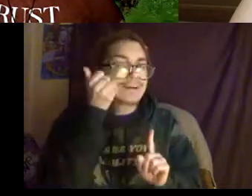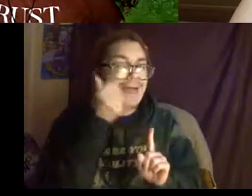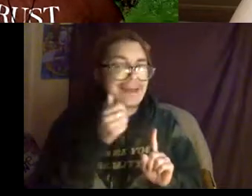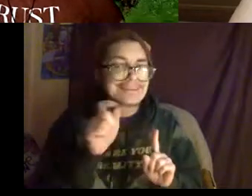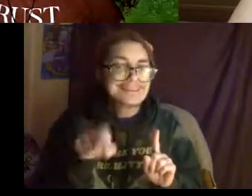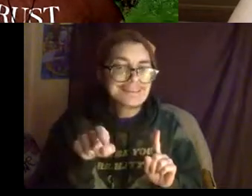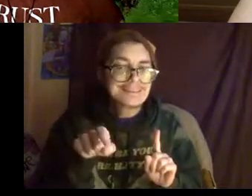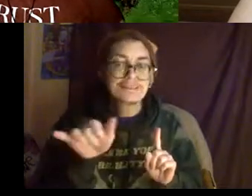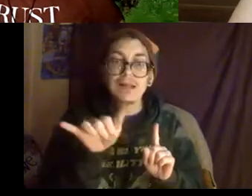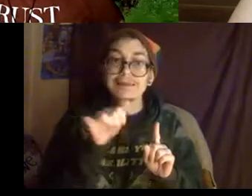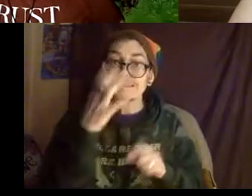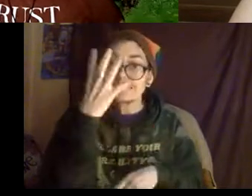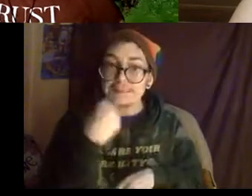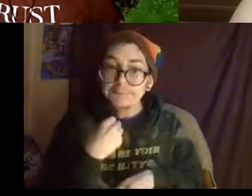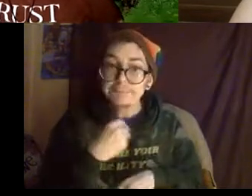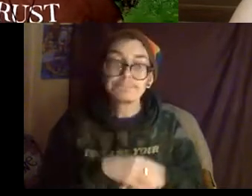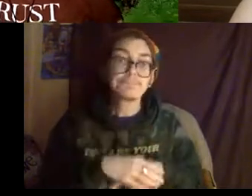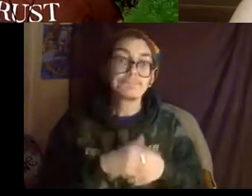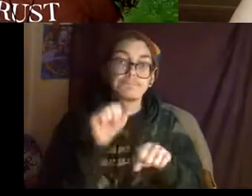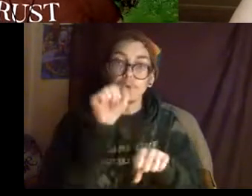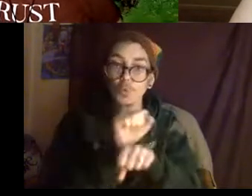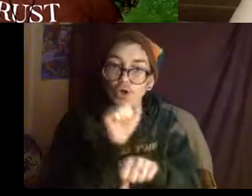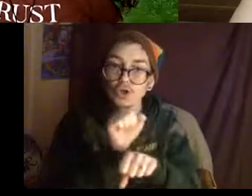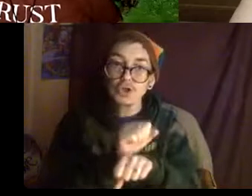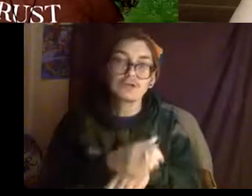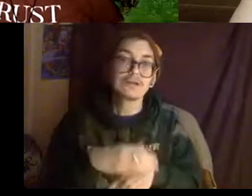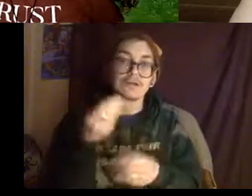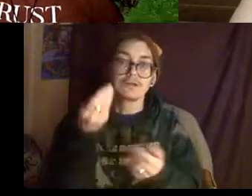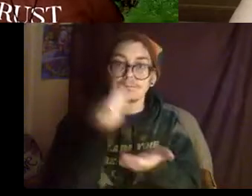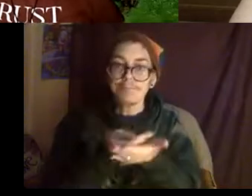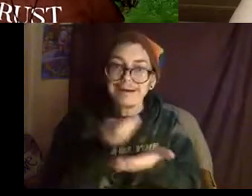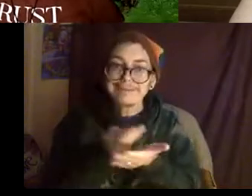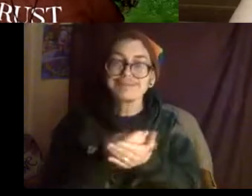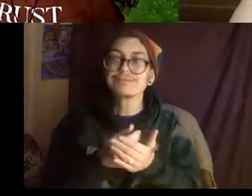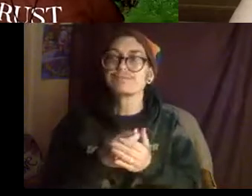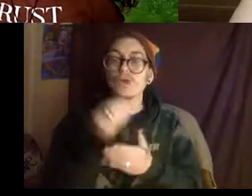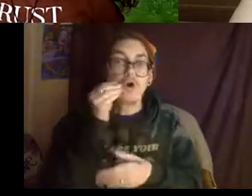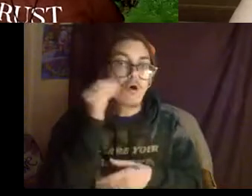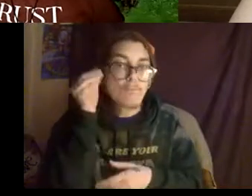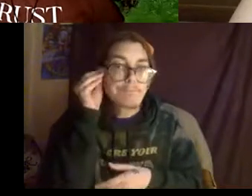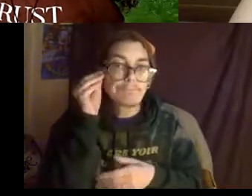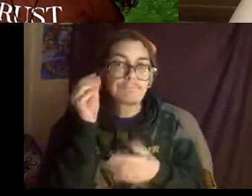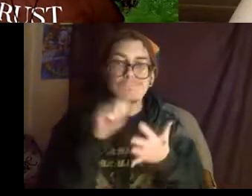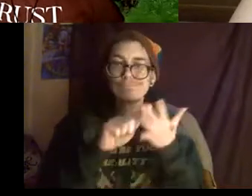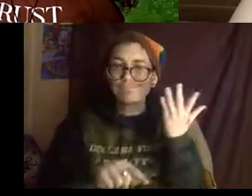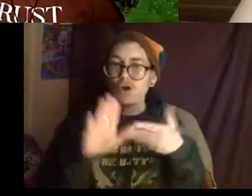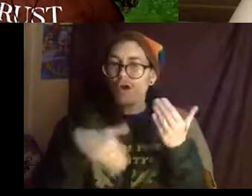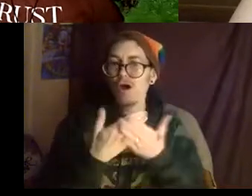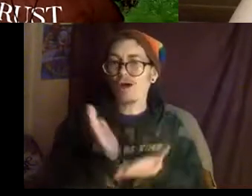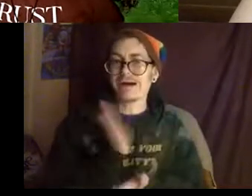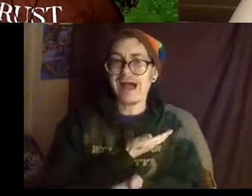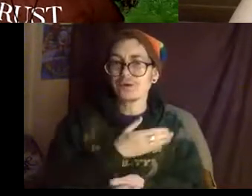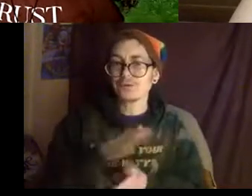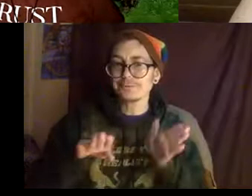And the root chakra is also connected to everyday needs that we need. Financial, work,